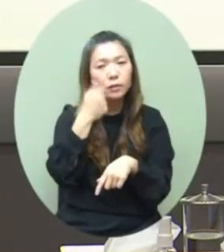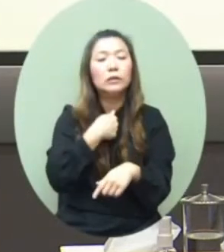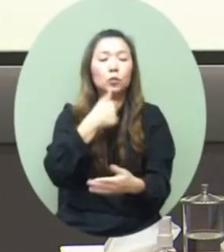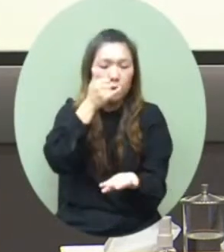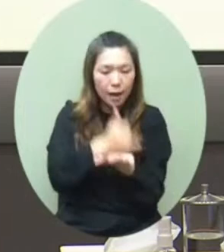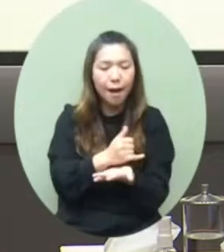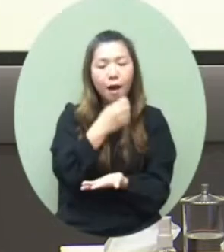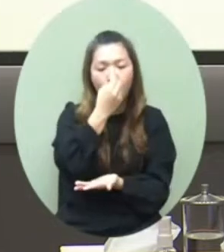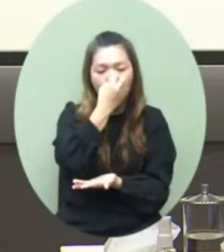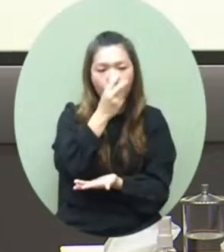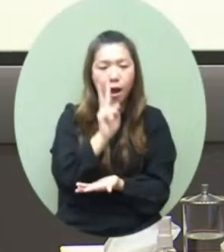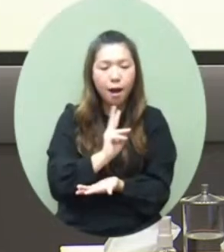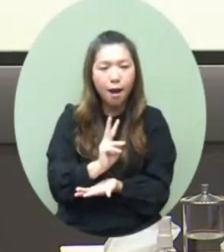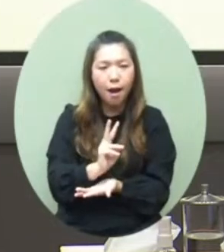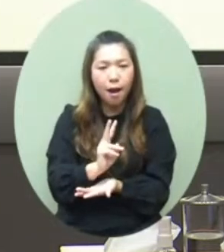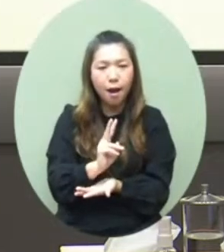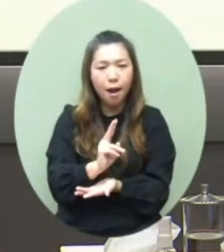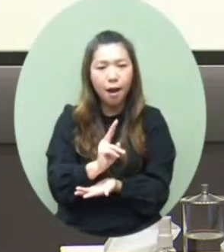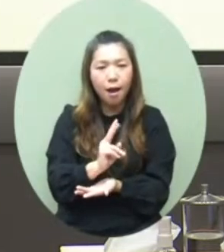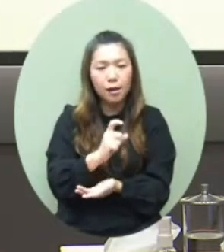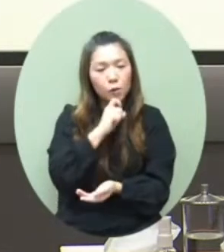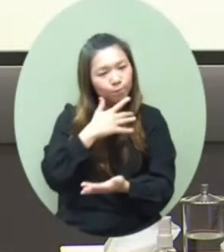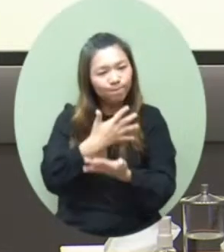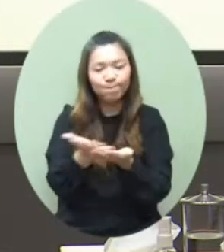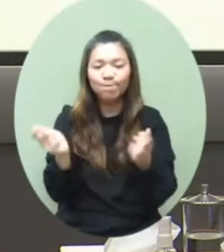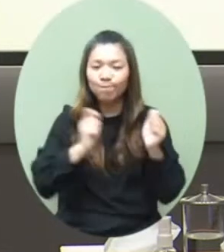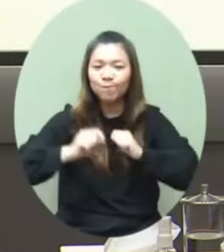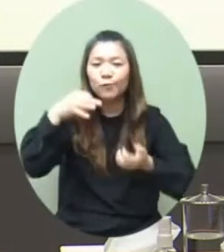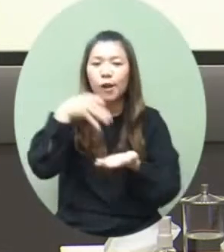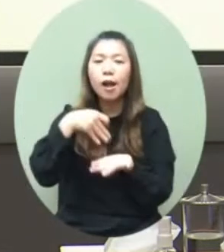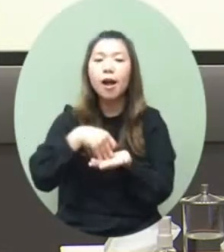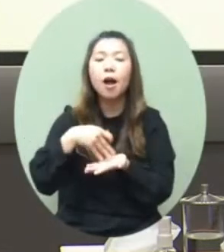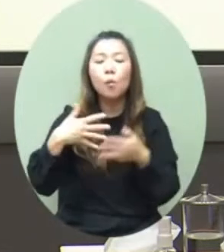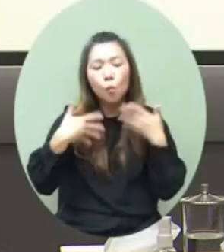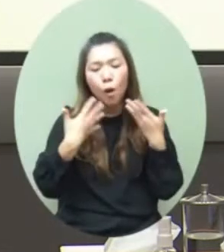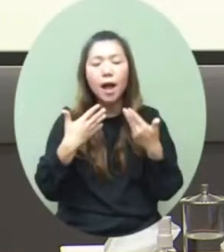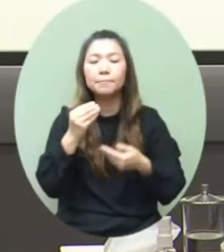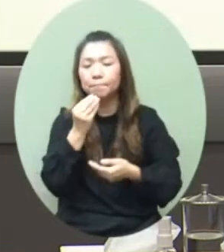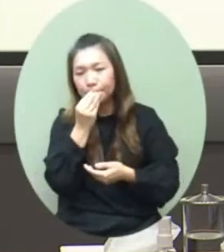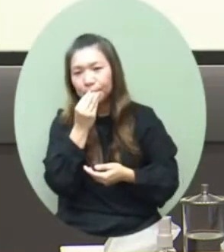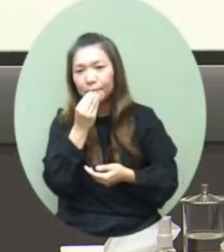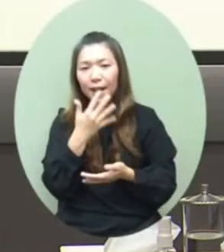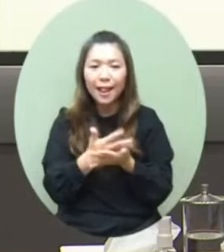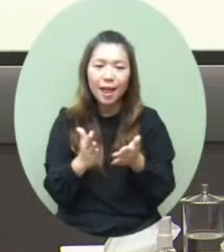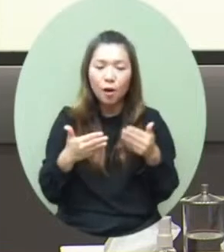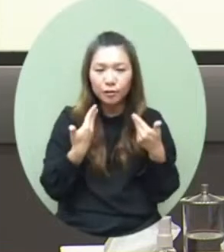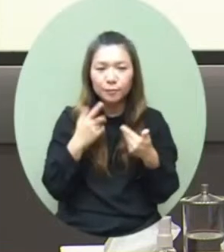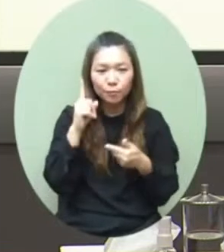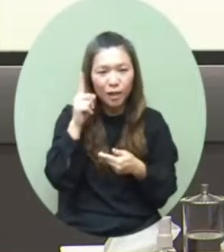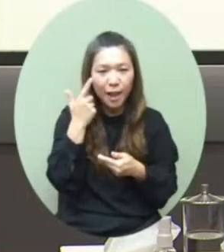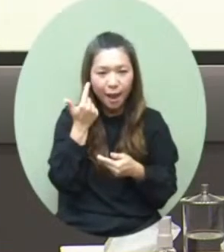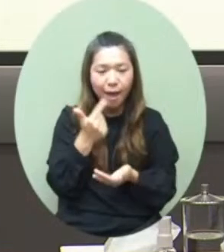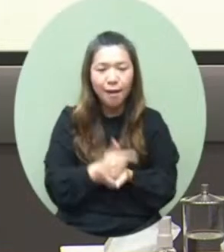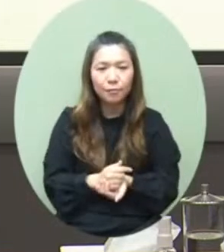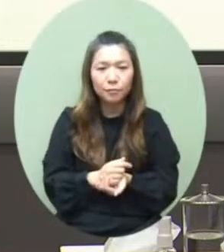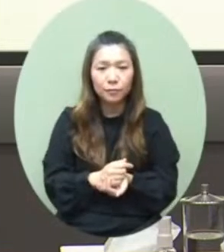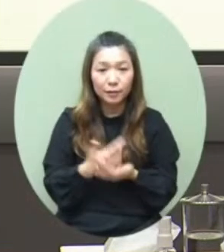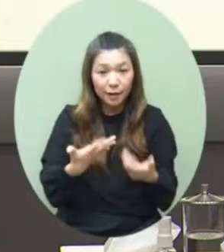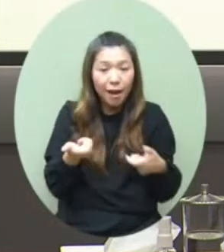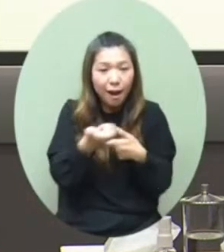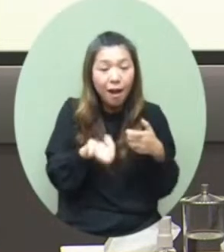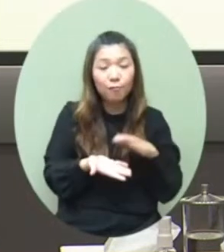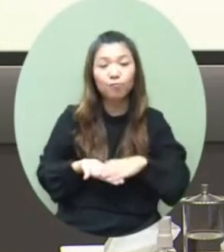a positive sentiment and people are going out and about, and we want people to be able